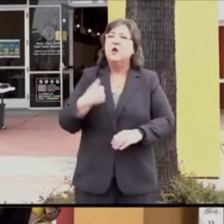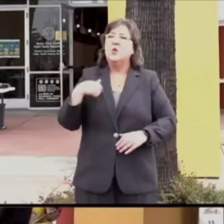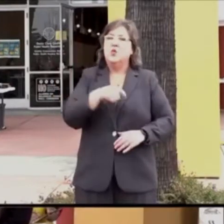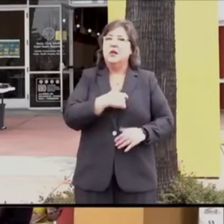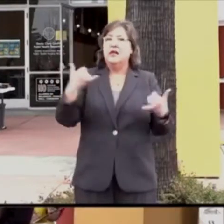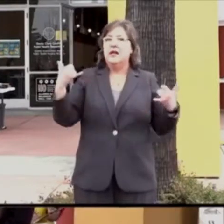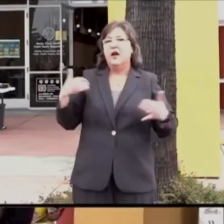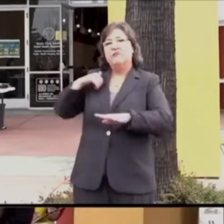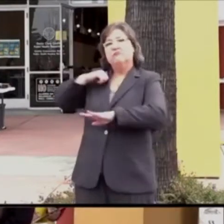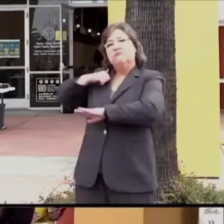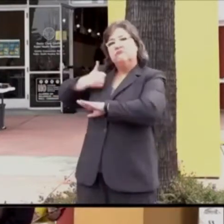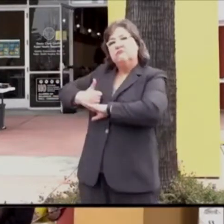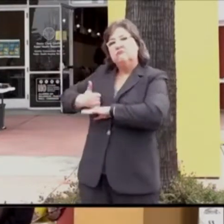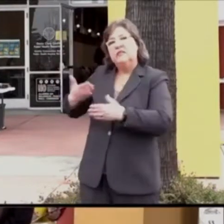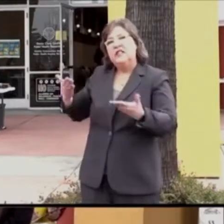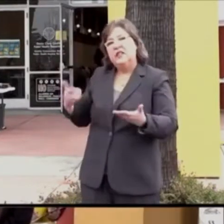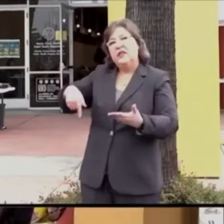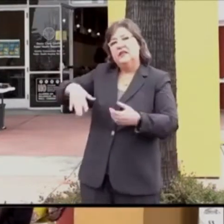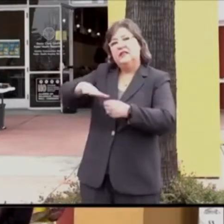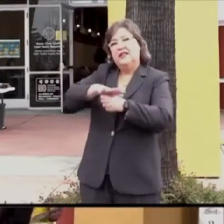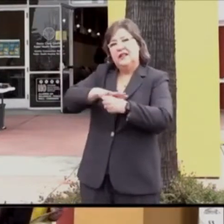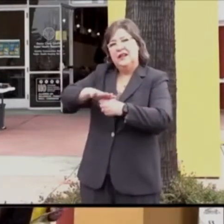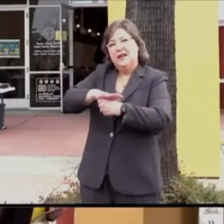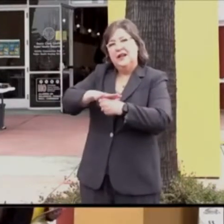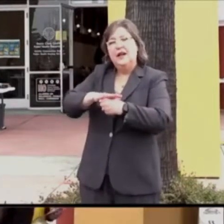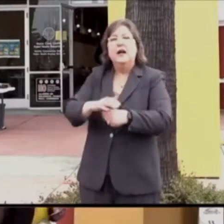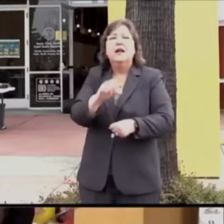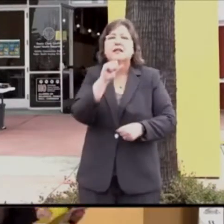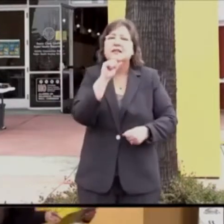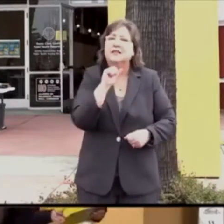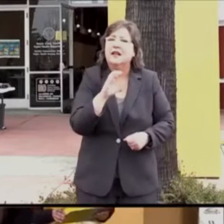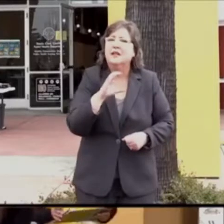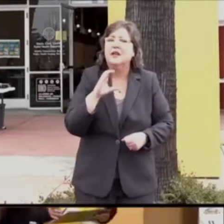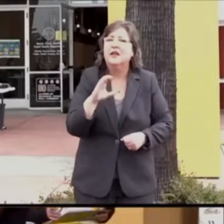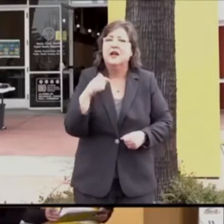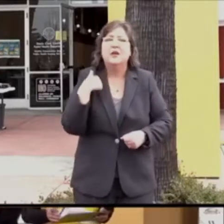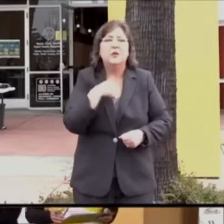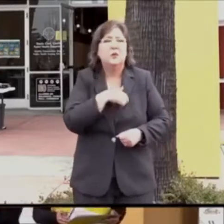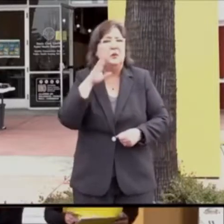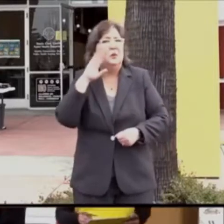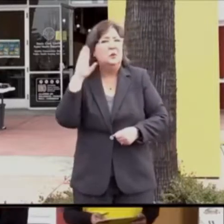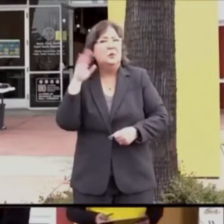zip code. In Santa Clara County, we know we have